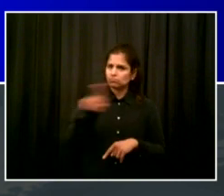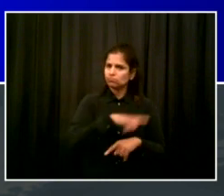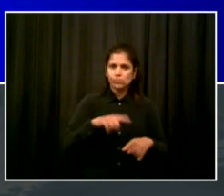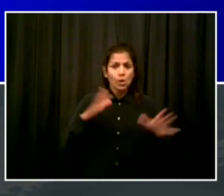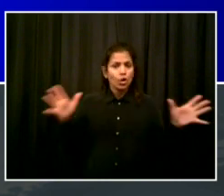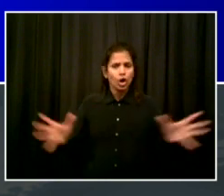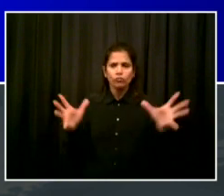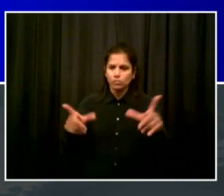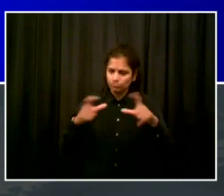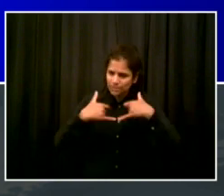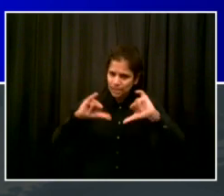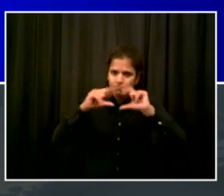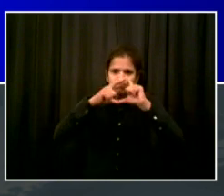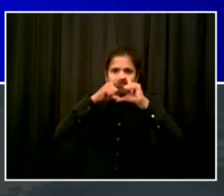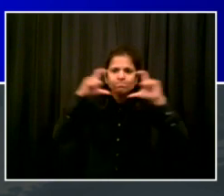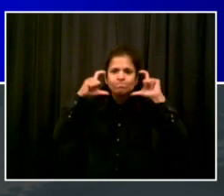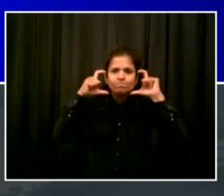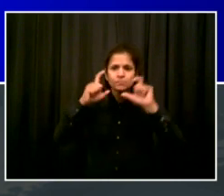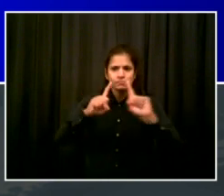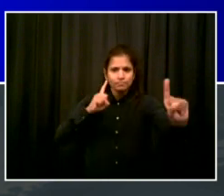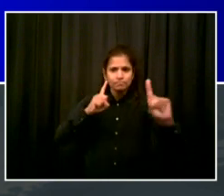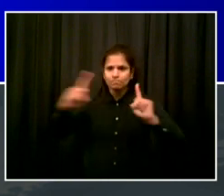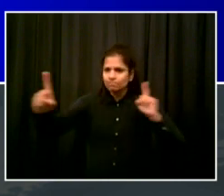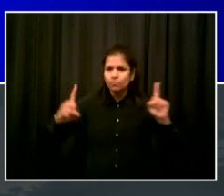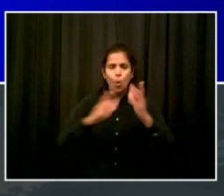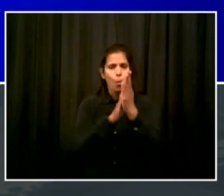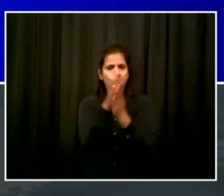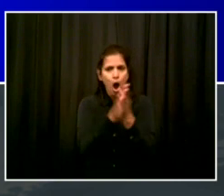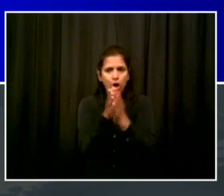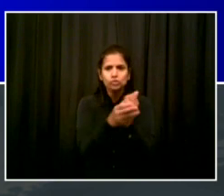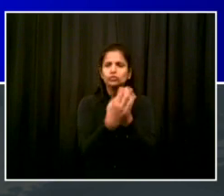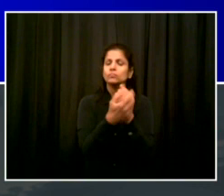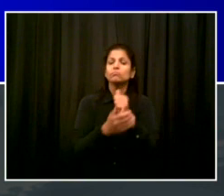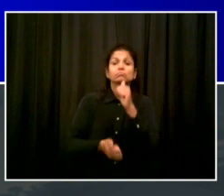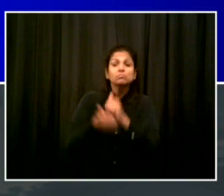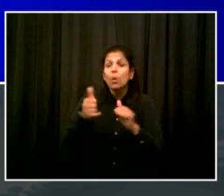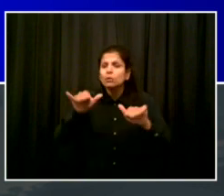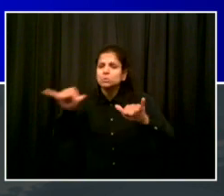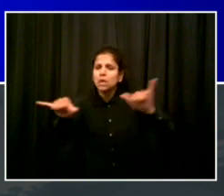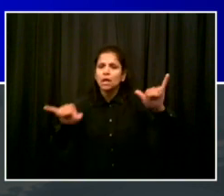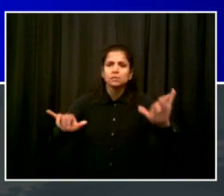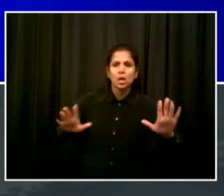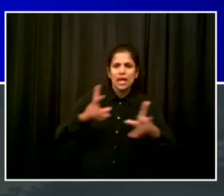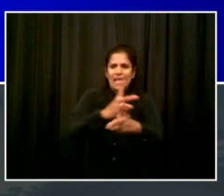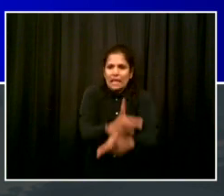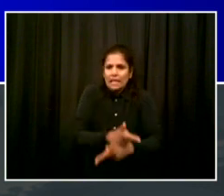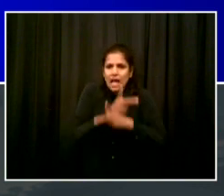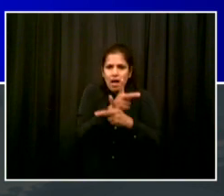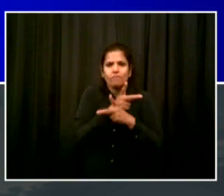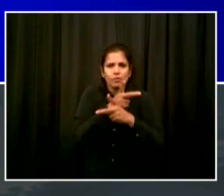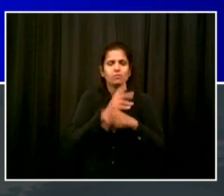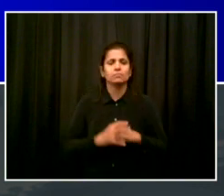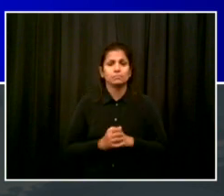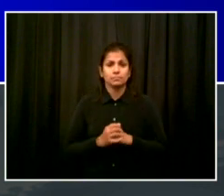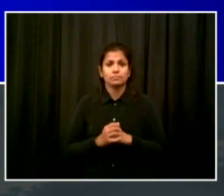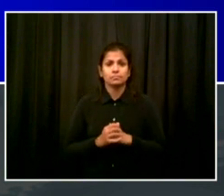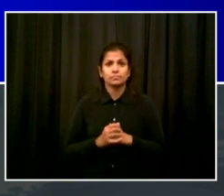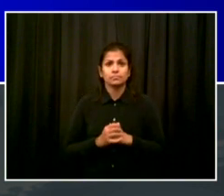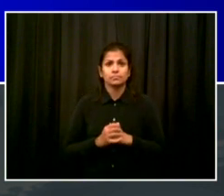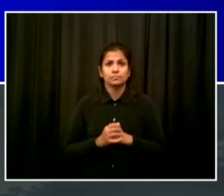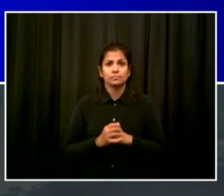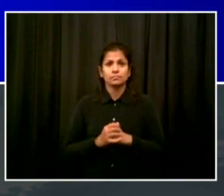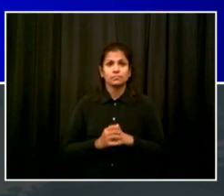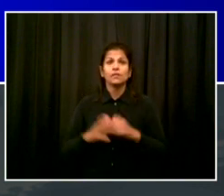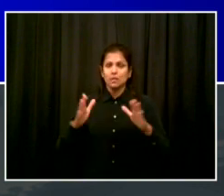work. And it is a reminder of the power of opening up the parts of our economy that we can do safely. And that brings me to something